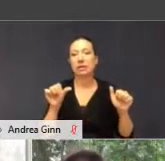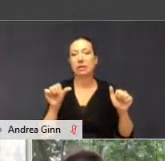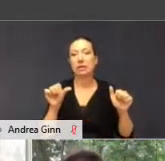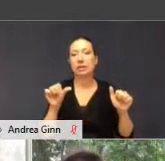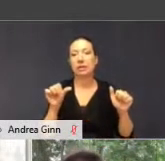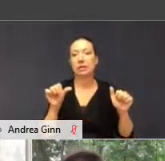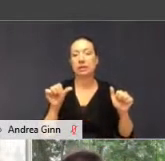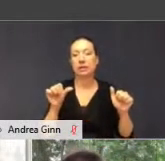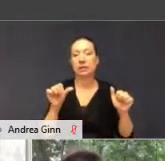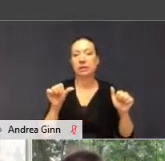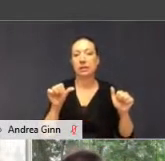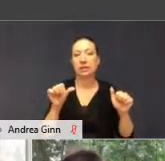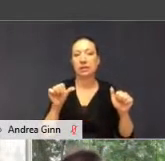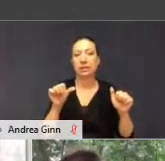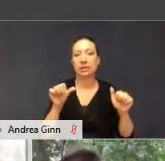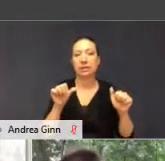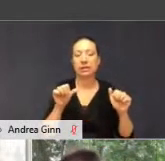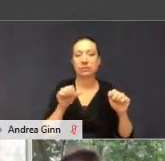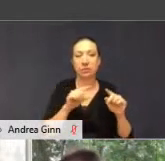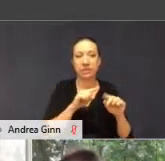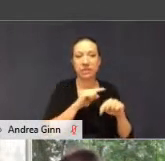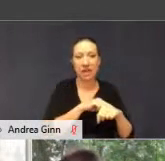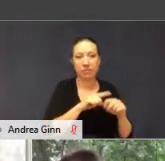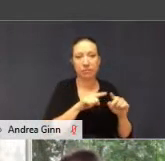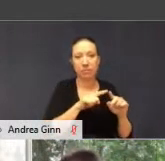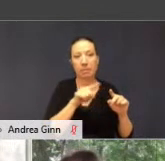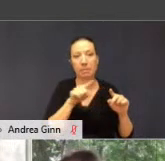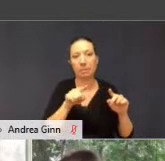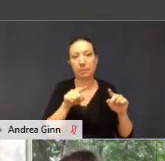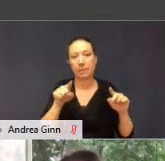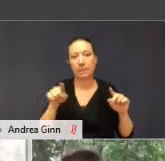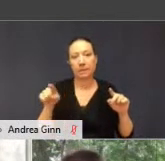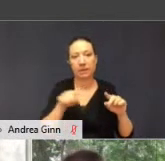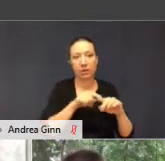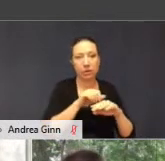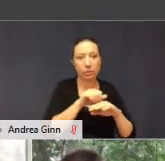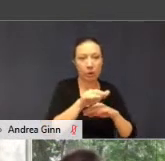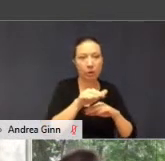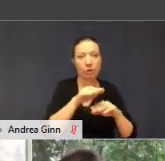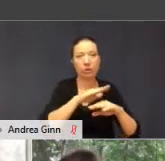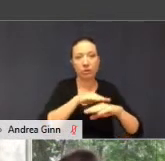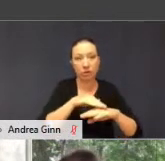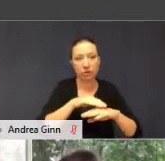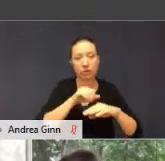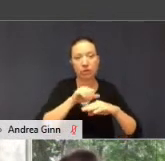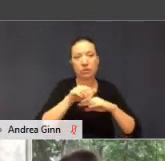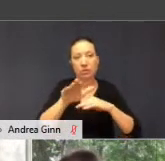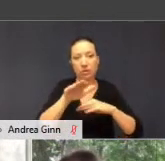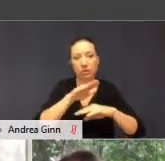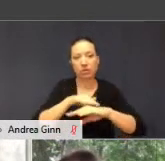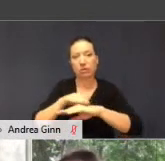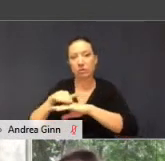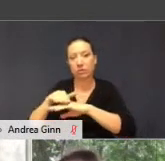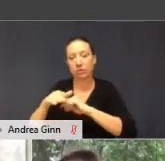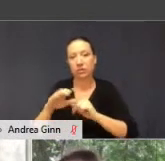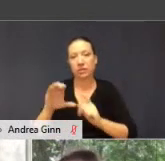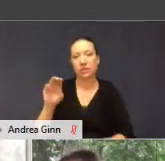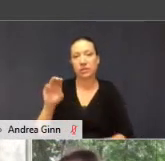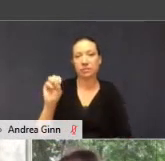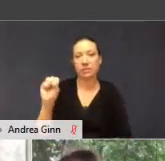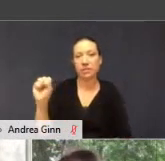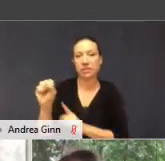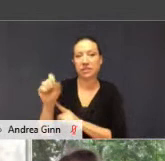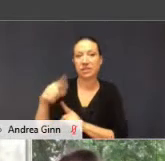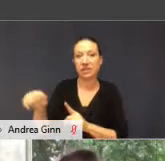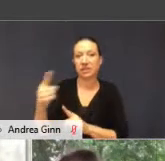set of notices and disenrollments of this population. CMS has actually indicated that they're going to put out guidance to the